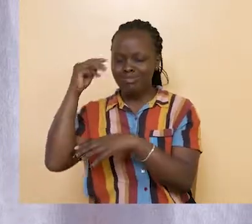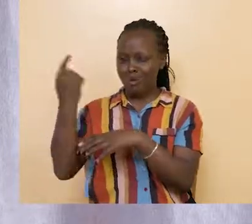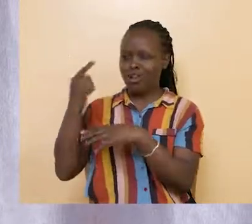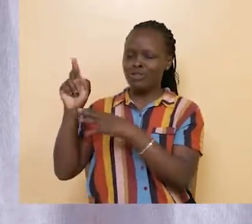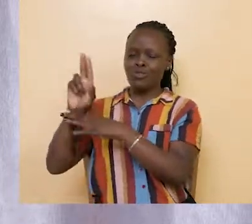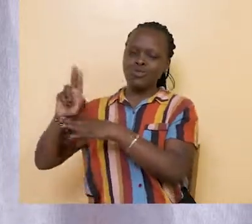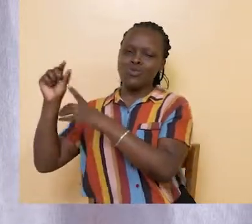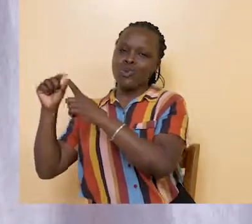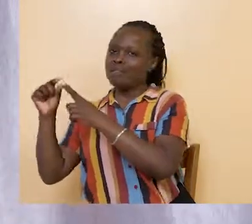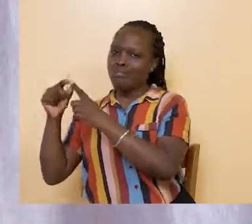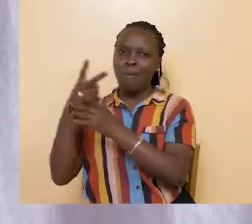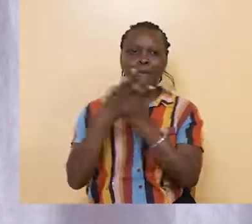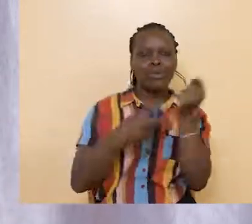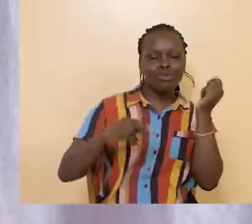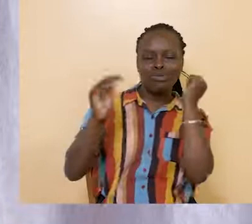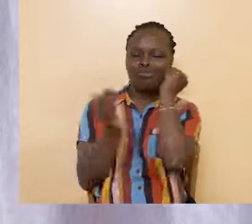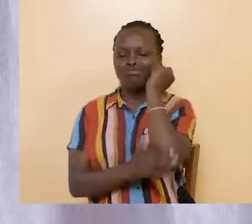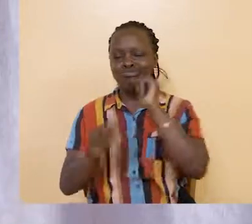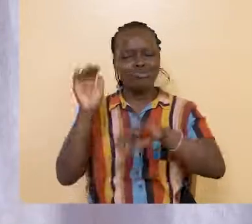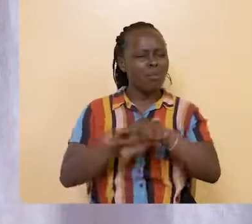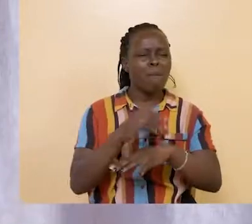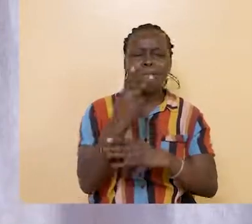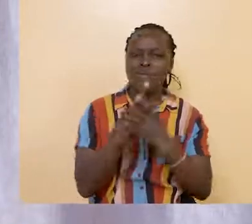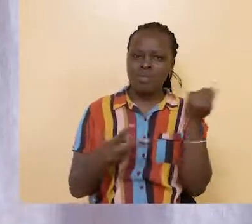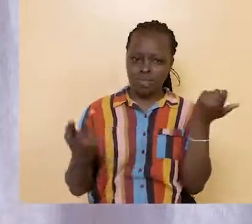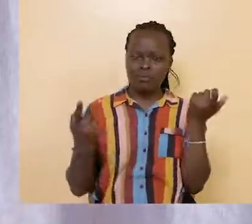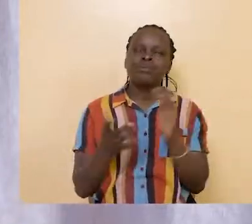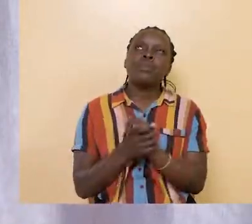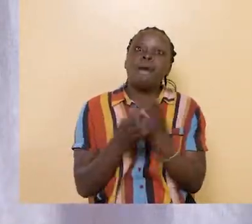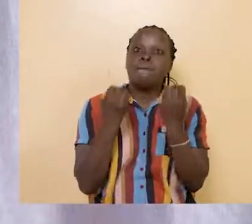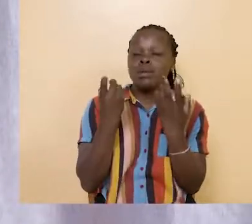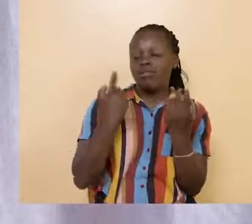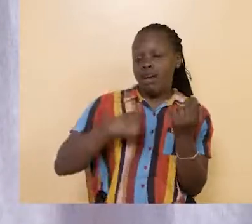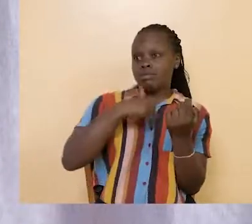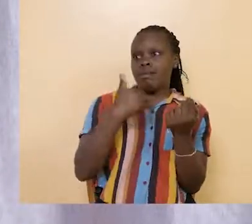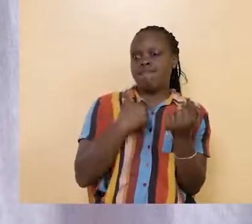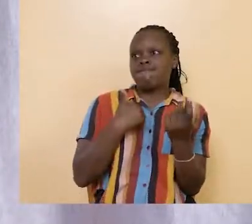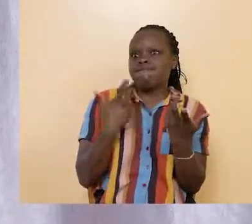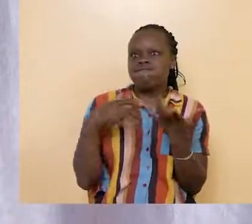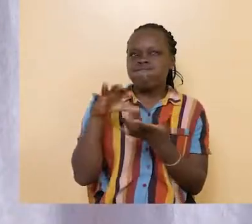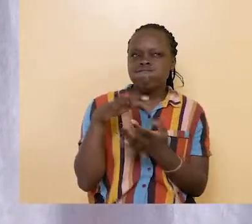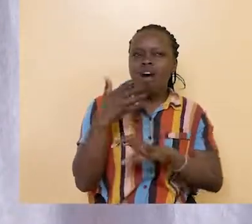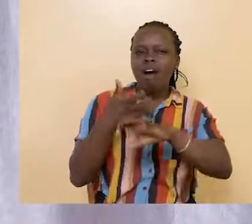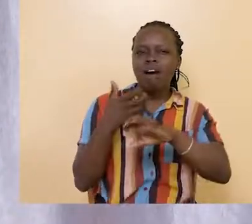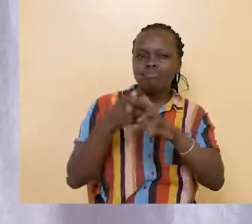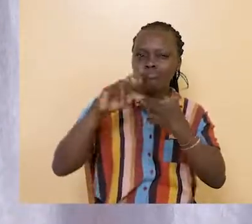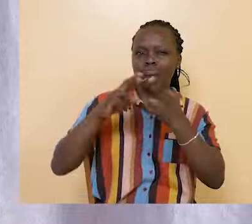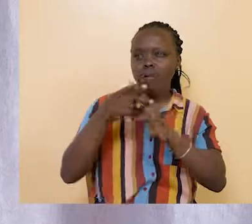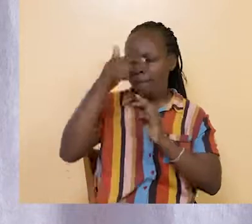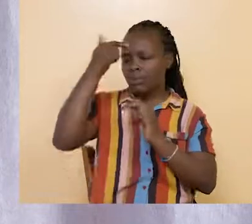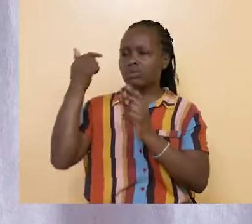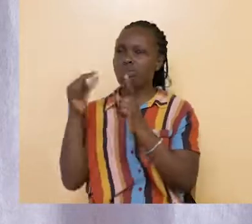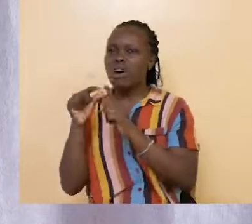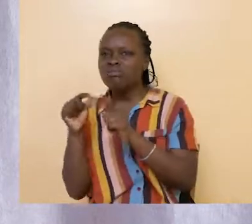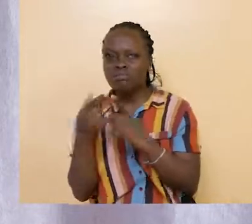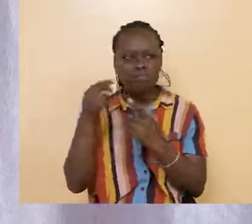words are concerned. A lot of us actually have a really complicated relationship with words because words, for some of us, those memories